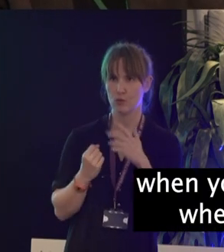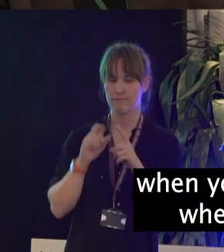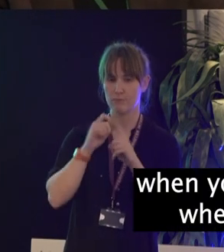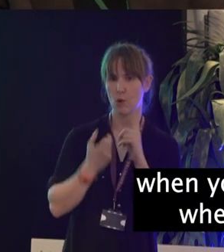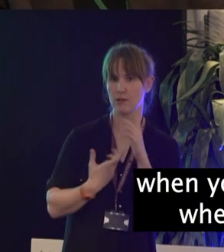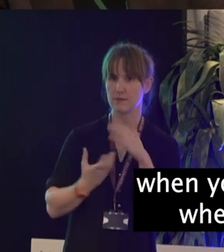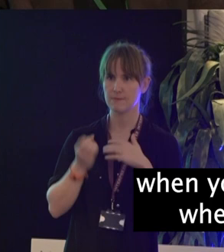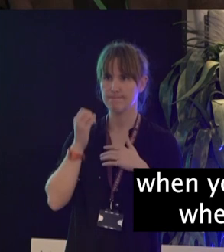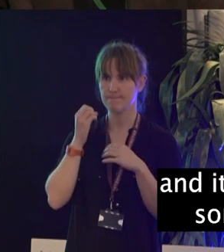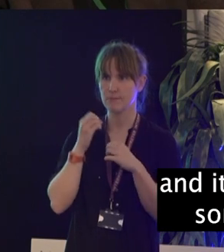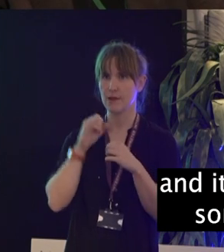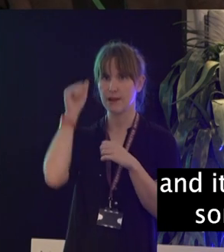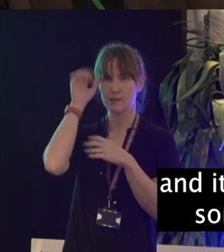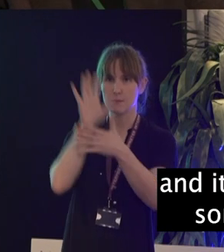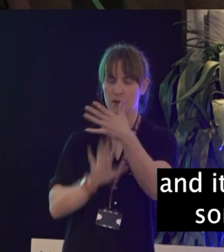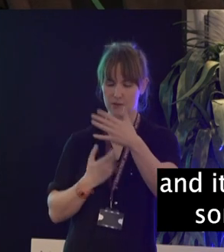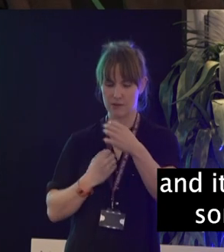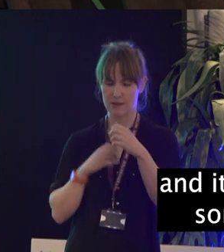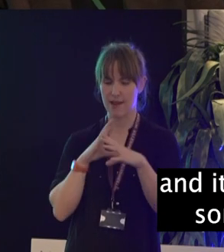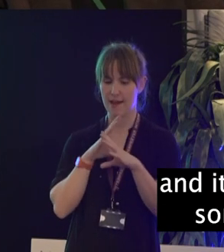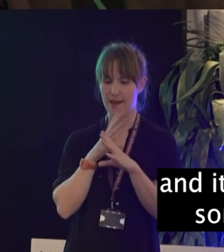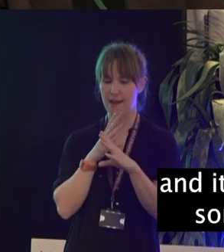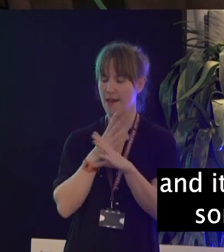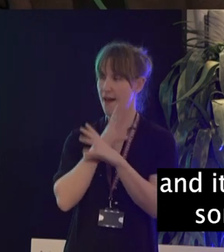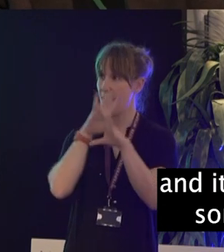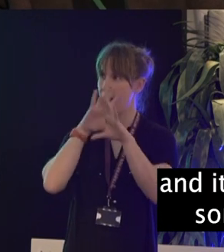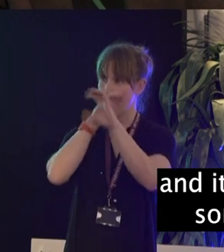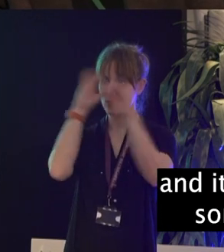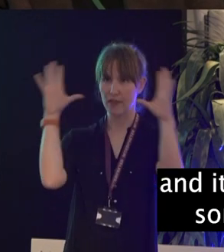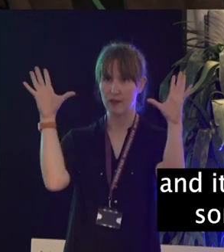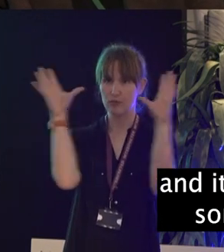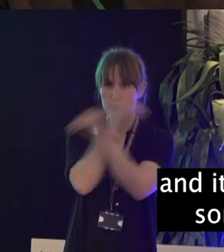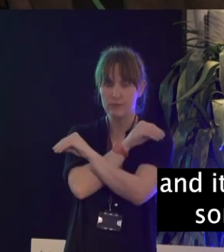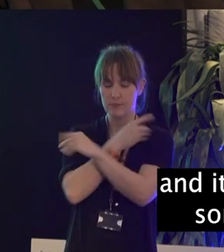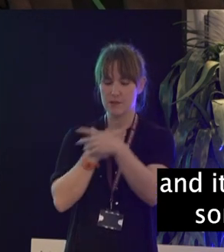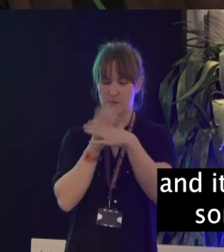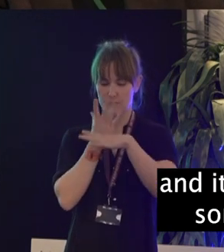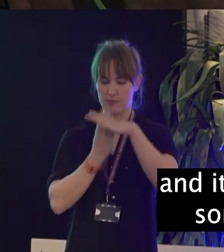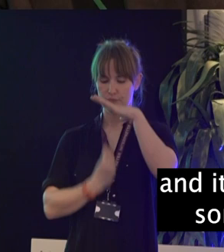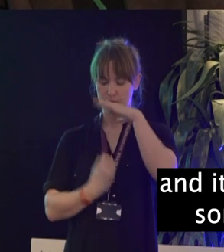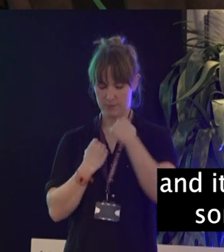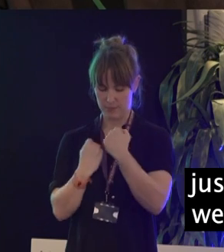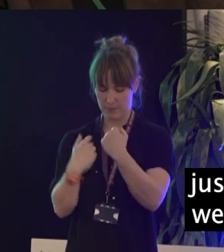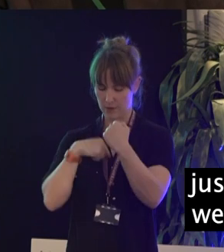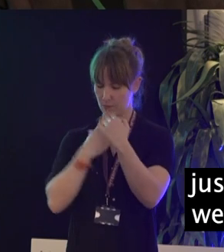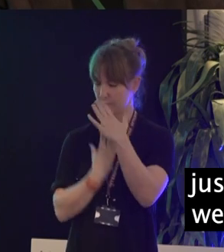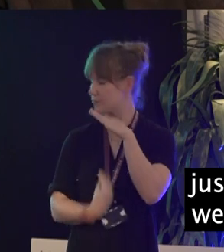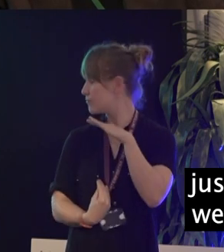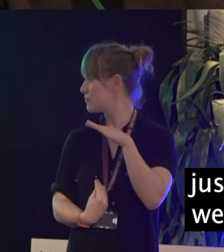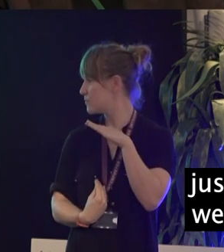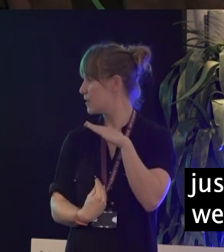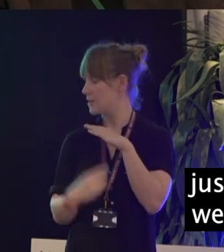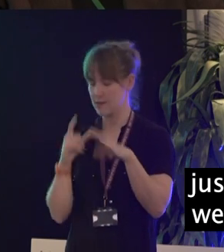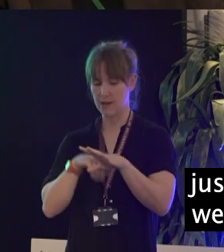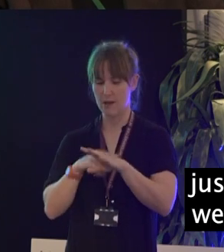everything else just disappears and it's just you and the content, and that's sort of, your sense of self and time just sort of